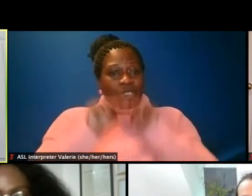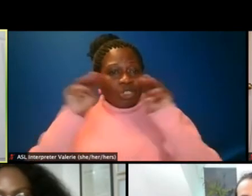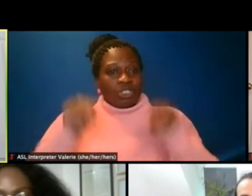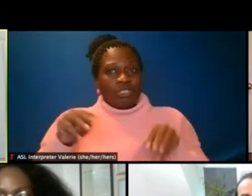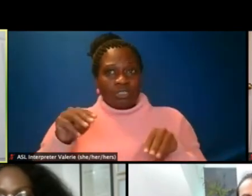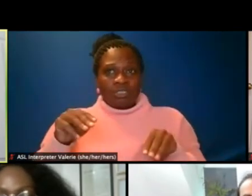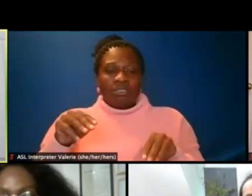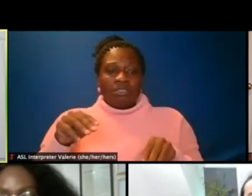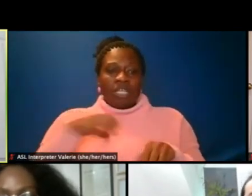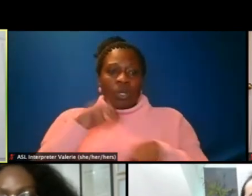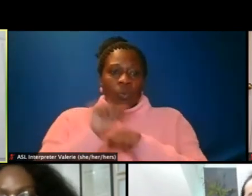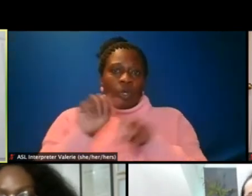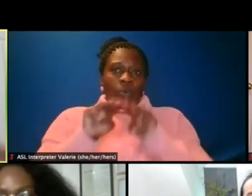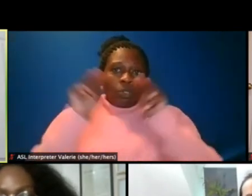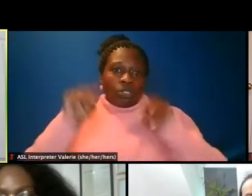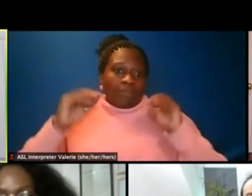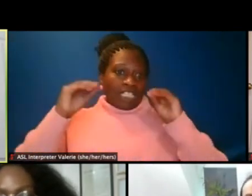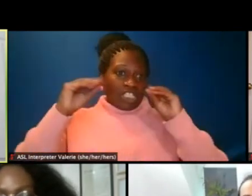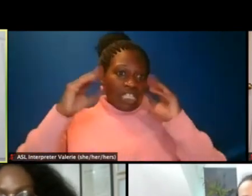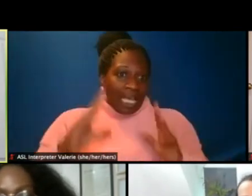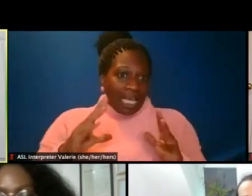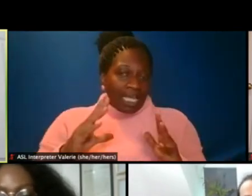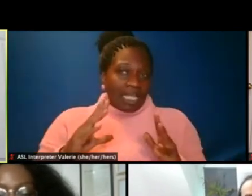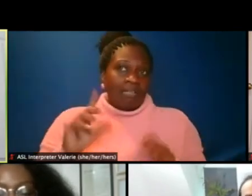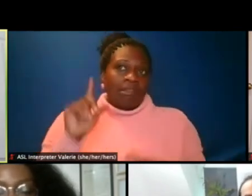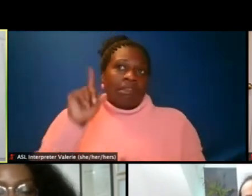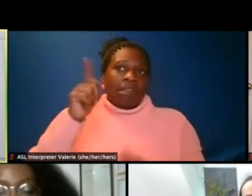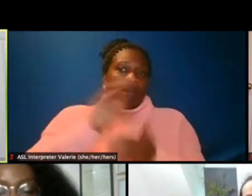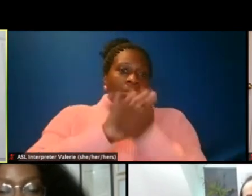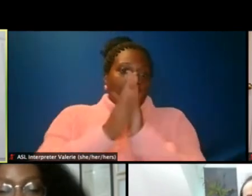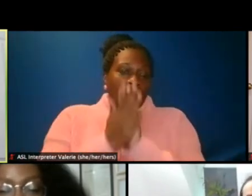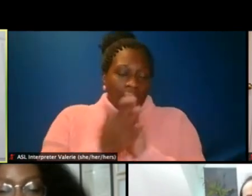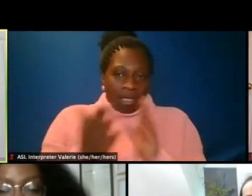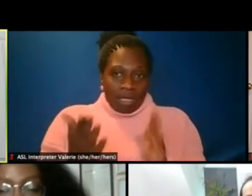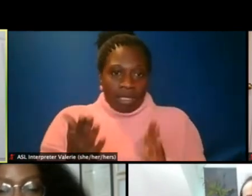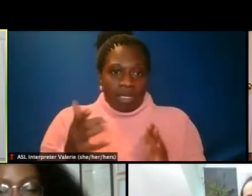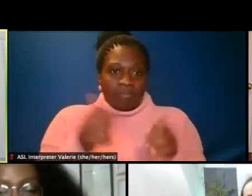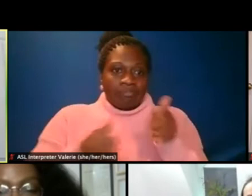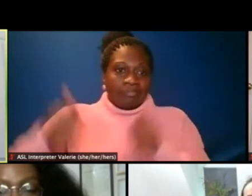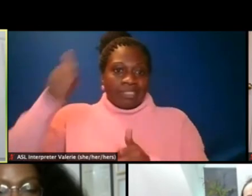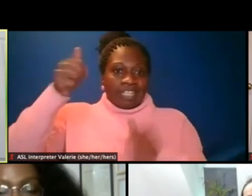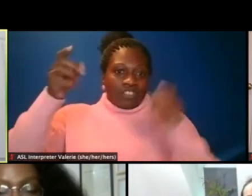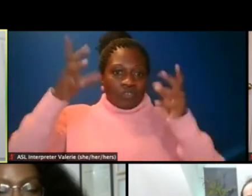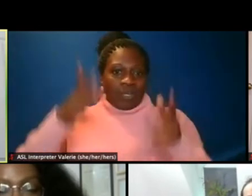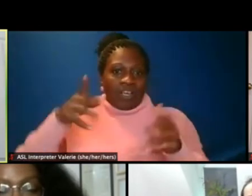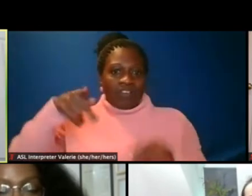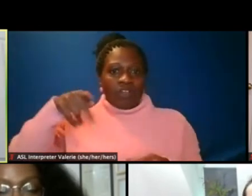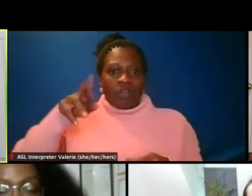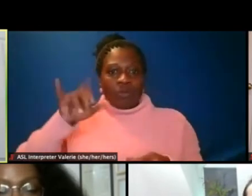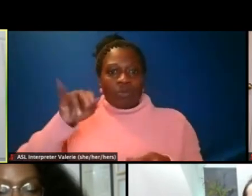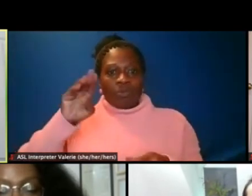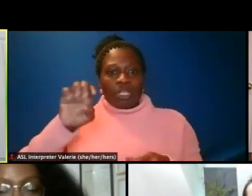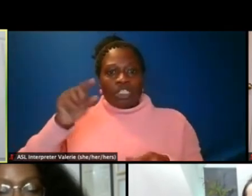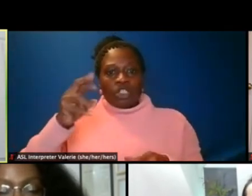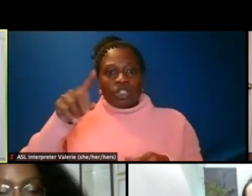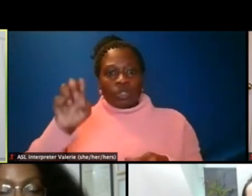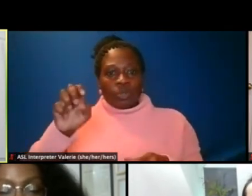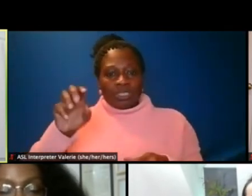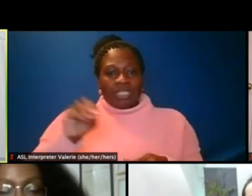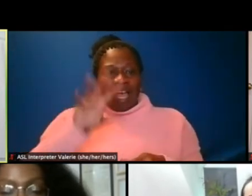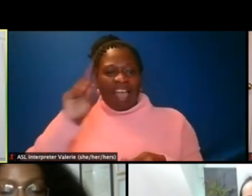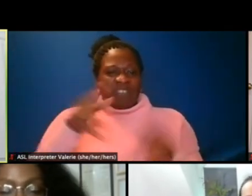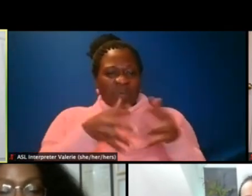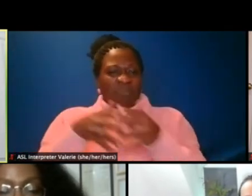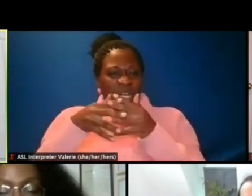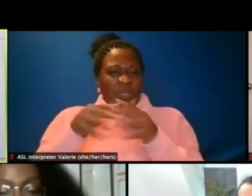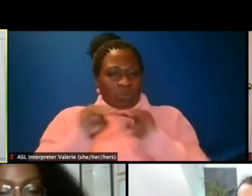the museum educator, and then later on the executive director of the Prince George's African American Museum. And